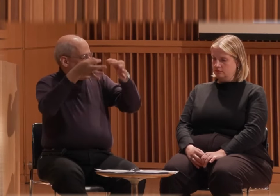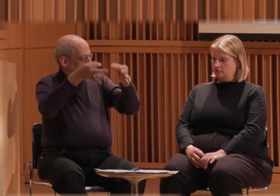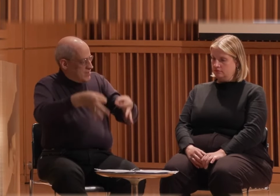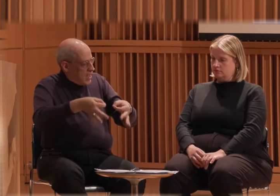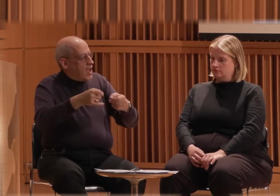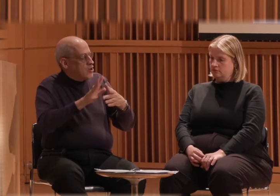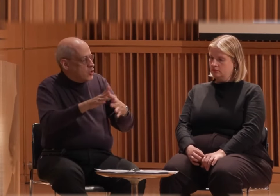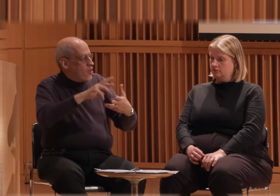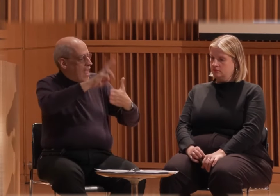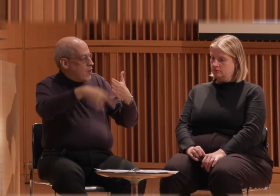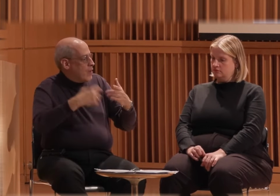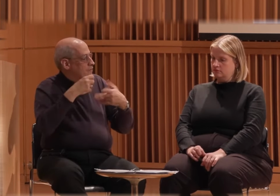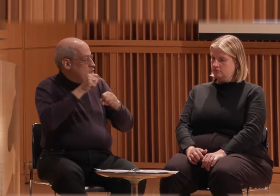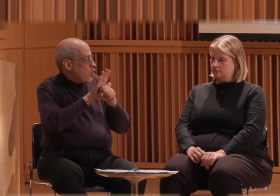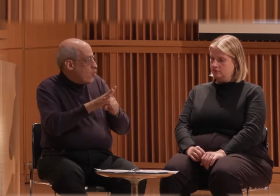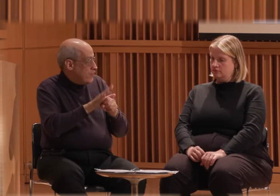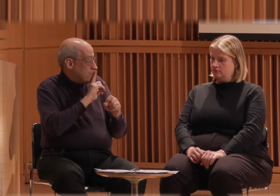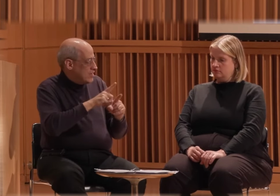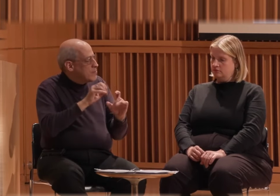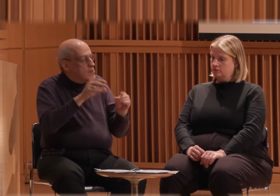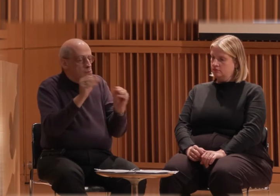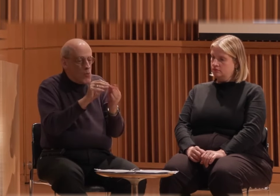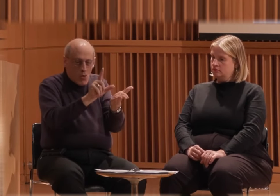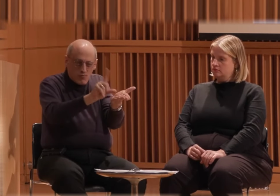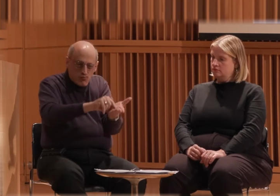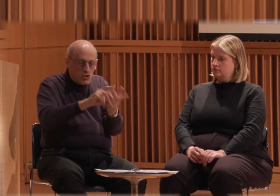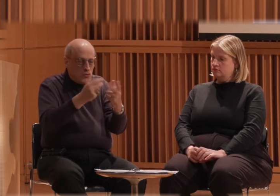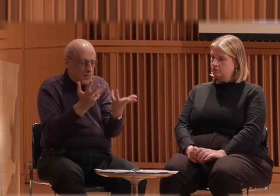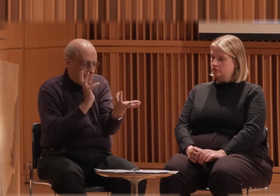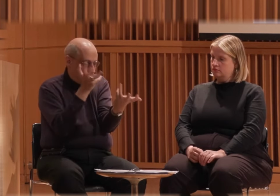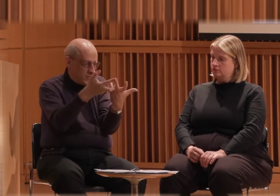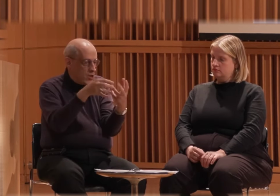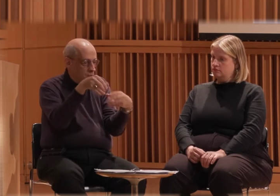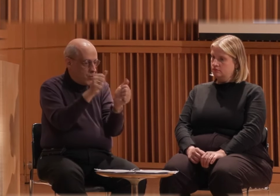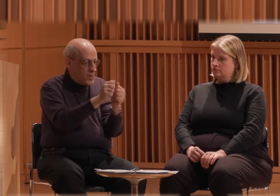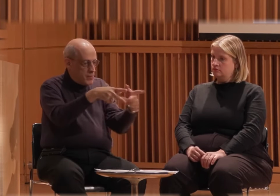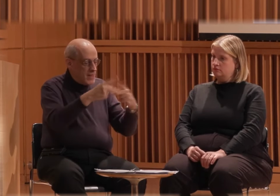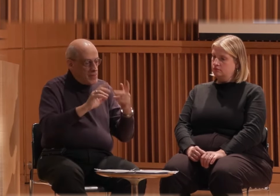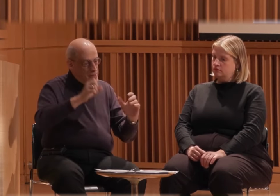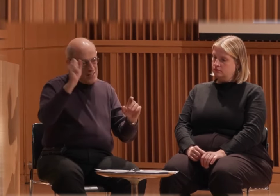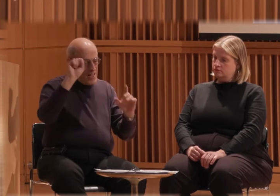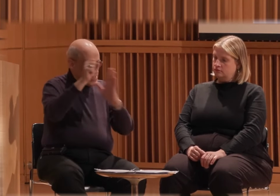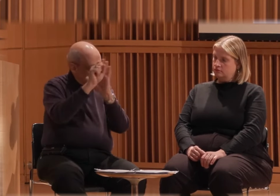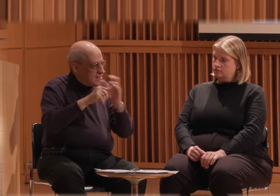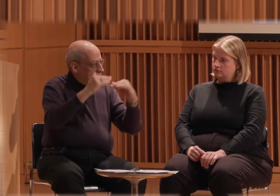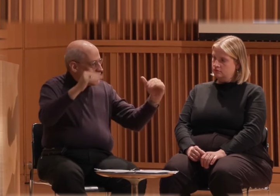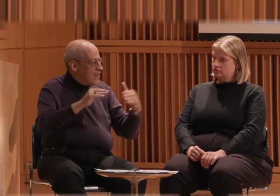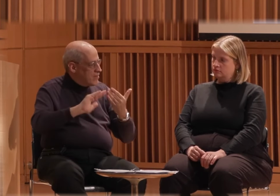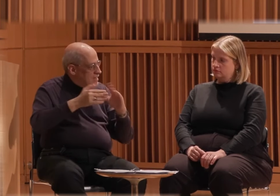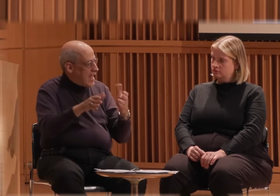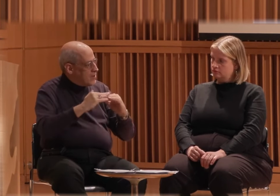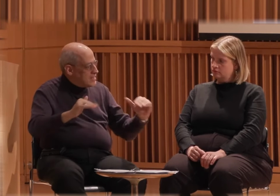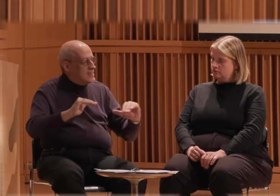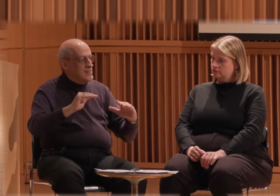out. So we need a lot of this literature to be much more anchored in place, whether that's the state level, county, city, or even the